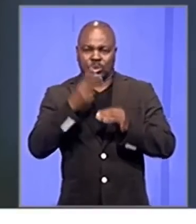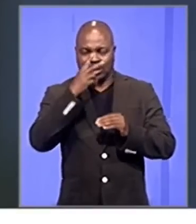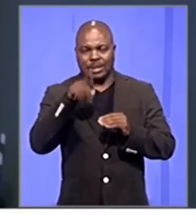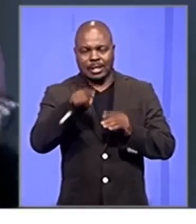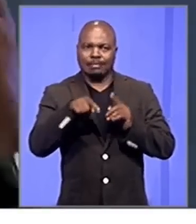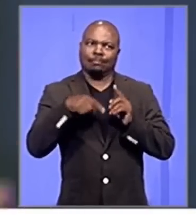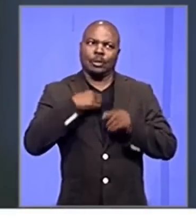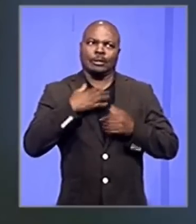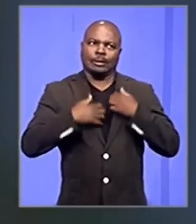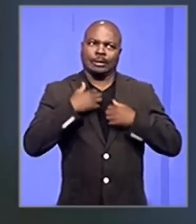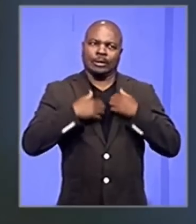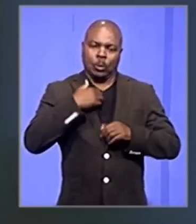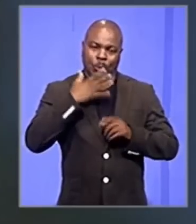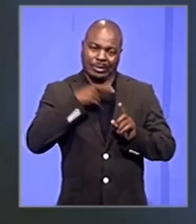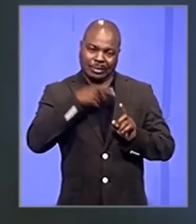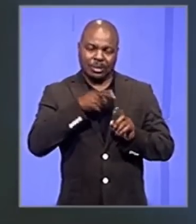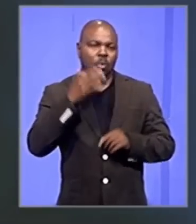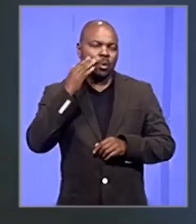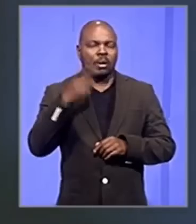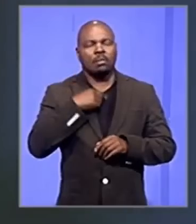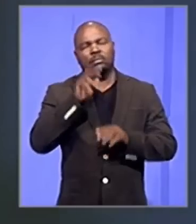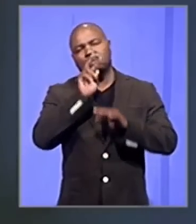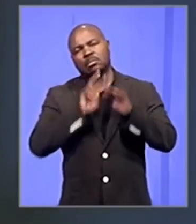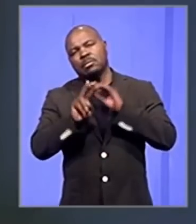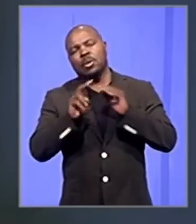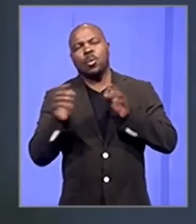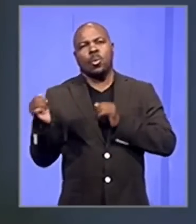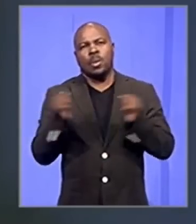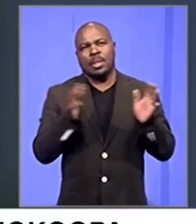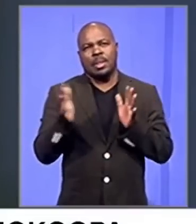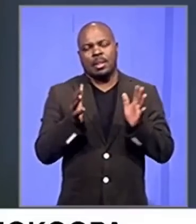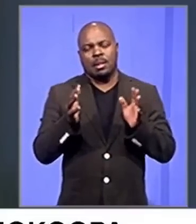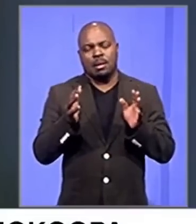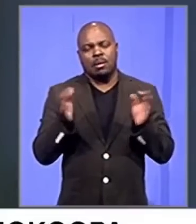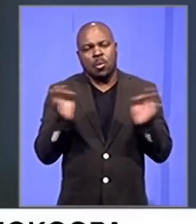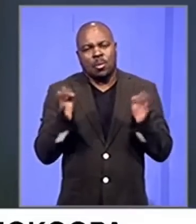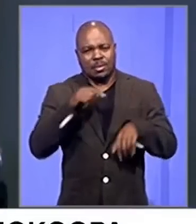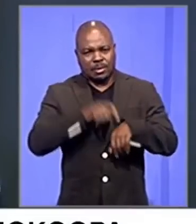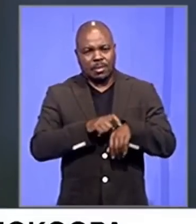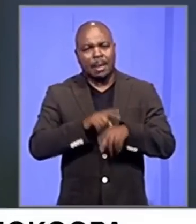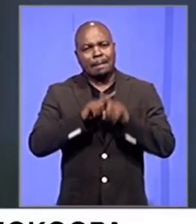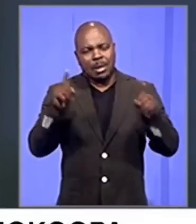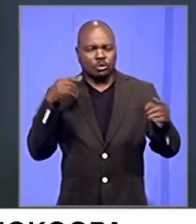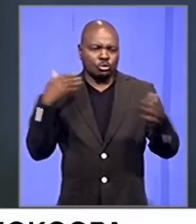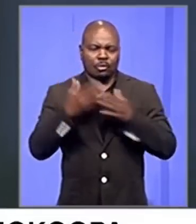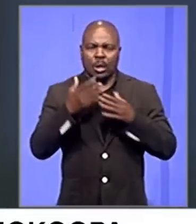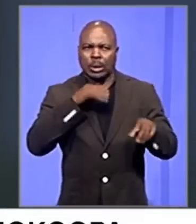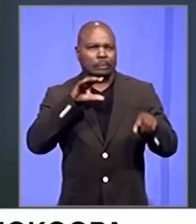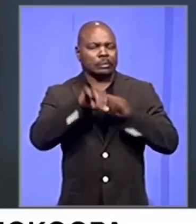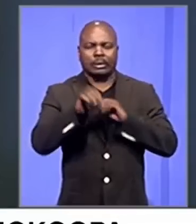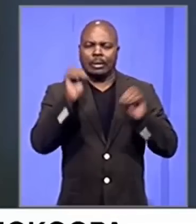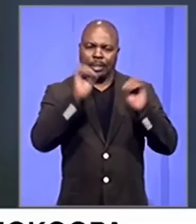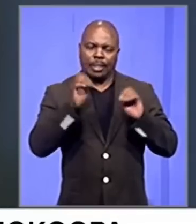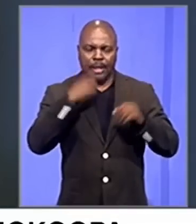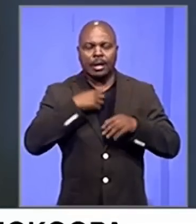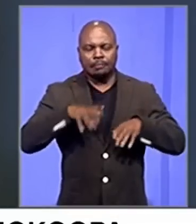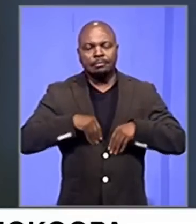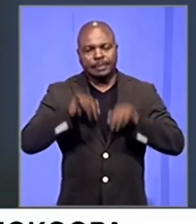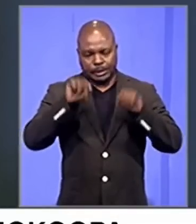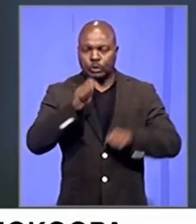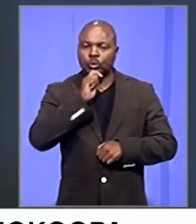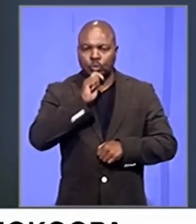optimistic scenario when we did the winter outlook, and you can see that we are not keeping to that, and we do admit that it's